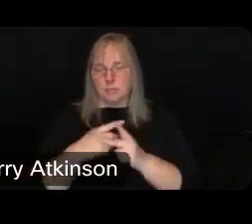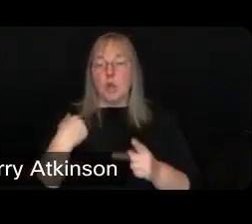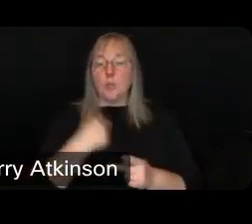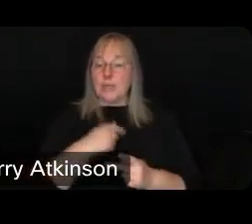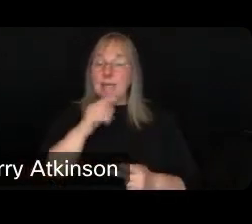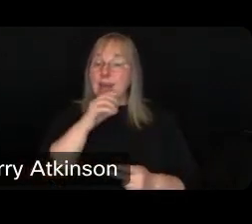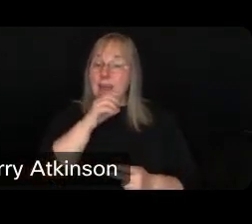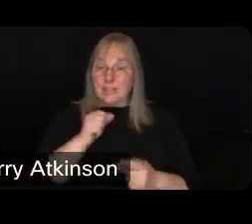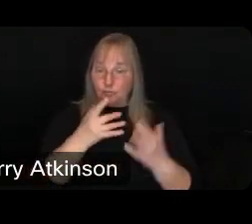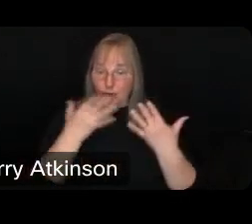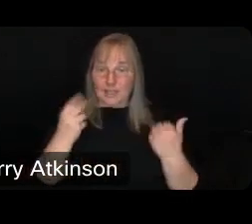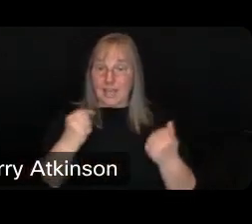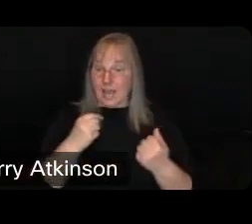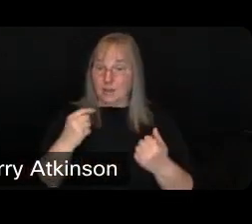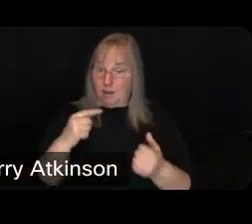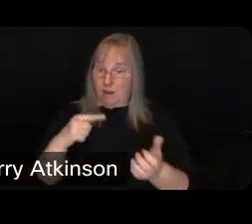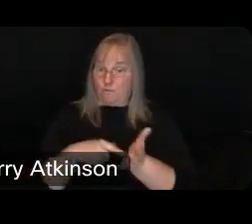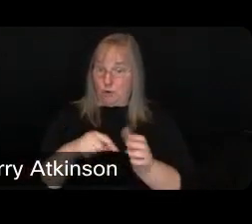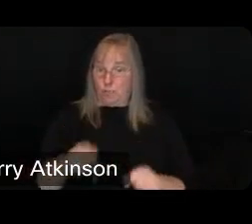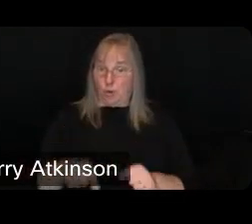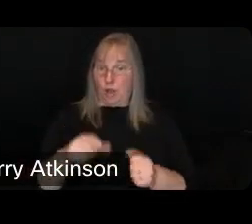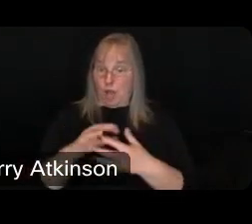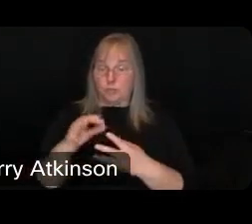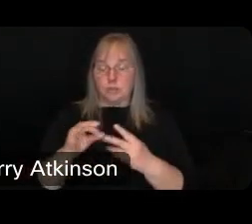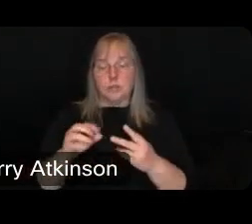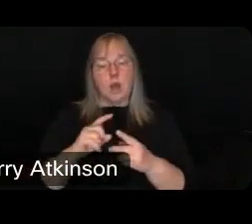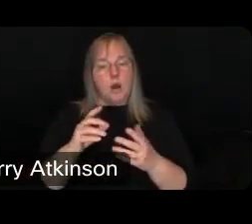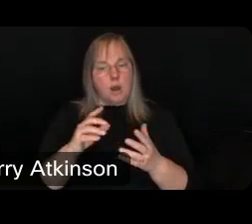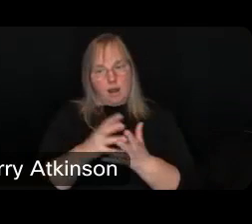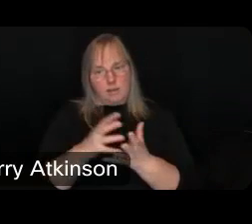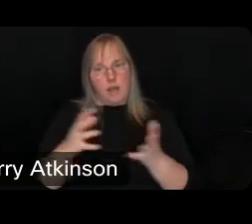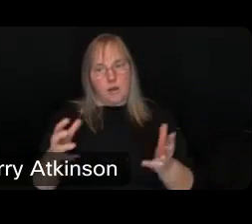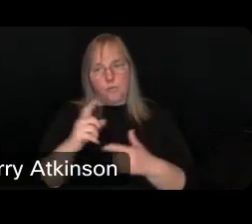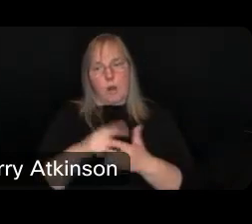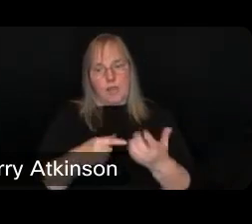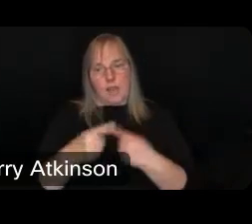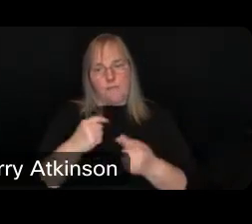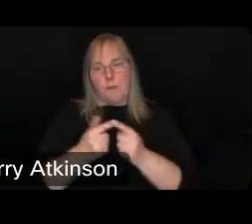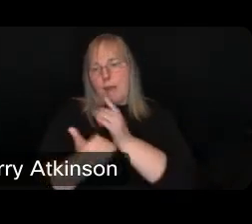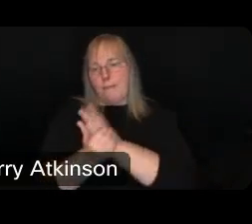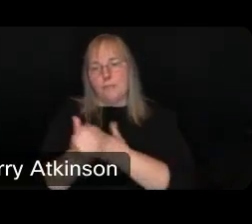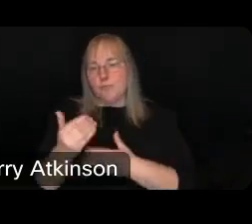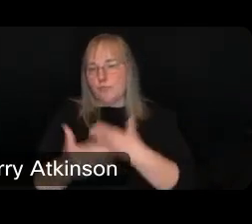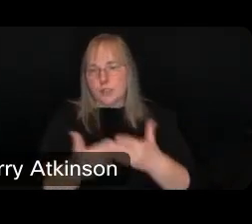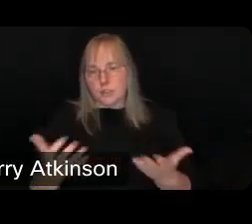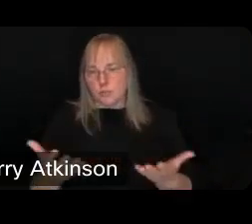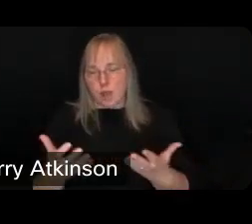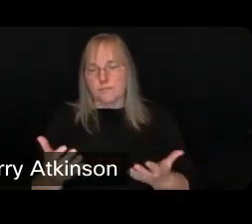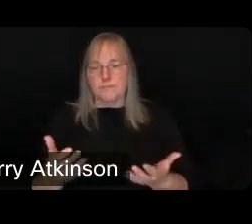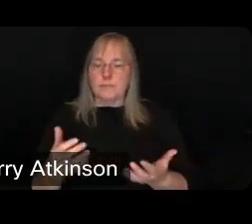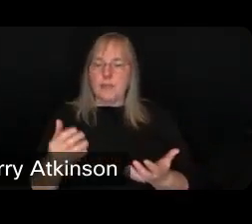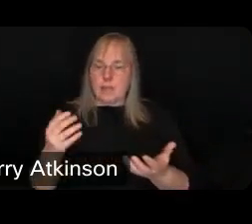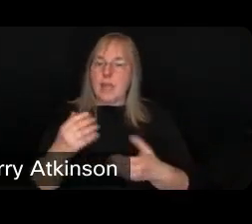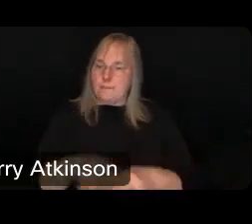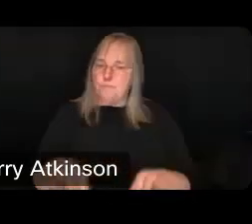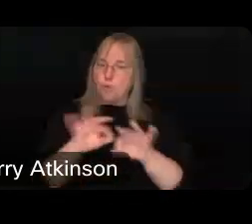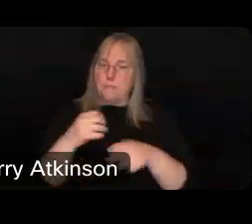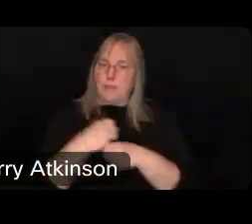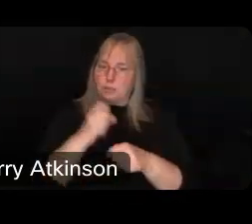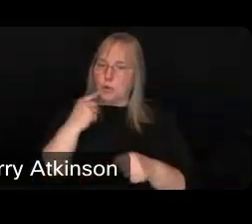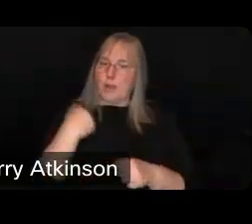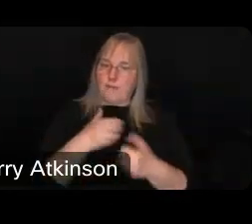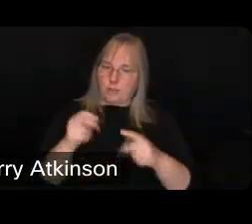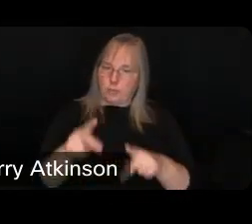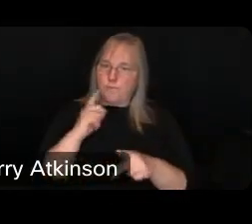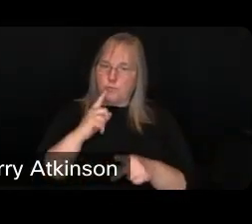options. But really, I think a lot of what came out of the amendment process was an importance of making sure we have opportunities for home